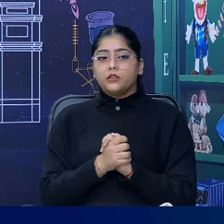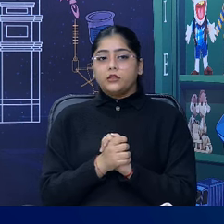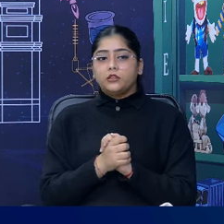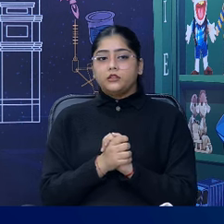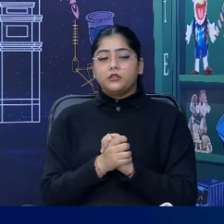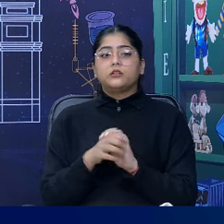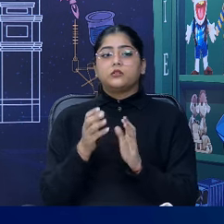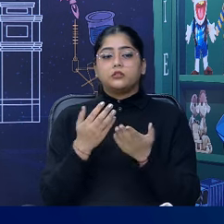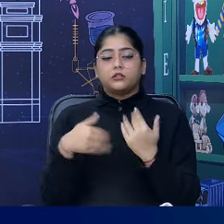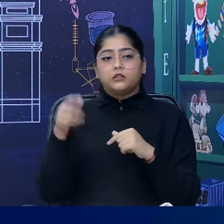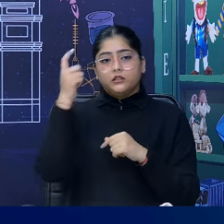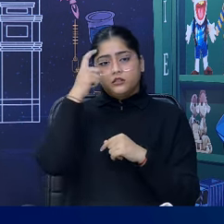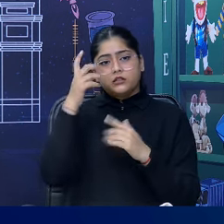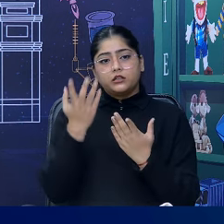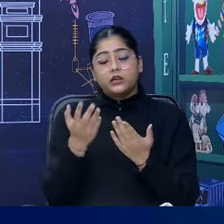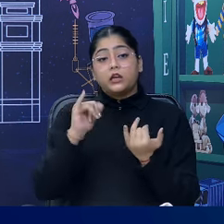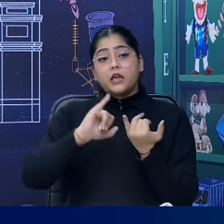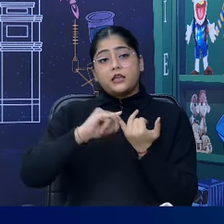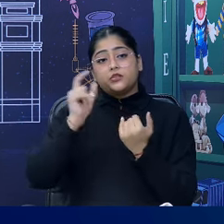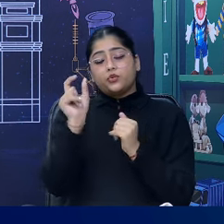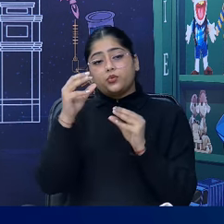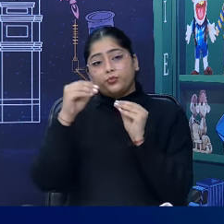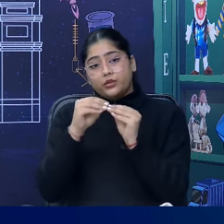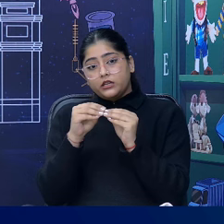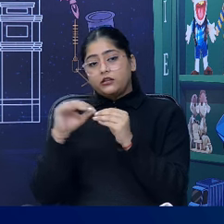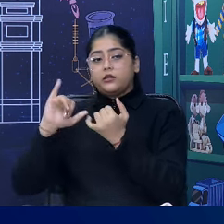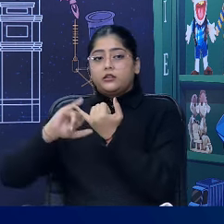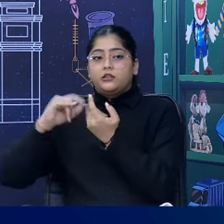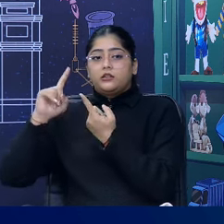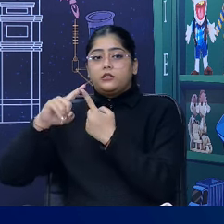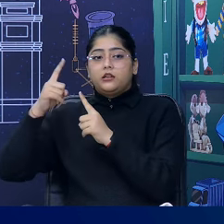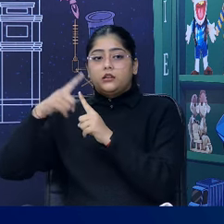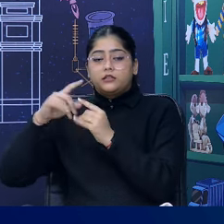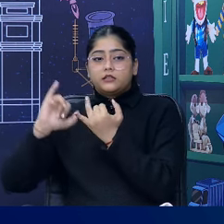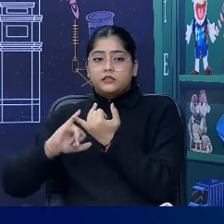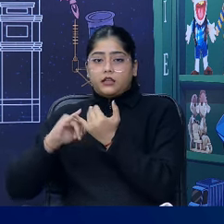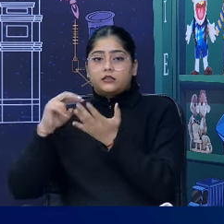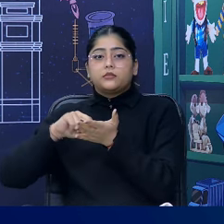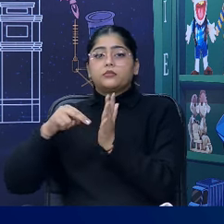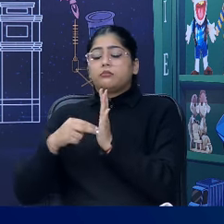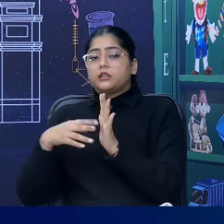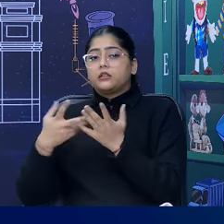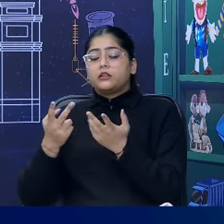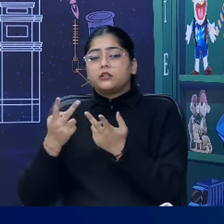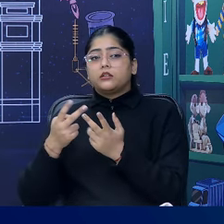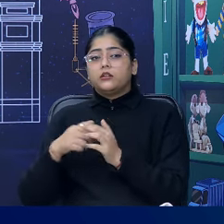think for subsets of a set. So, here you can just